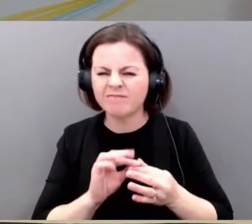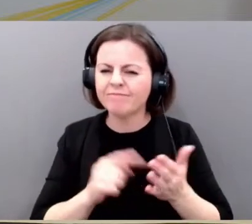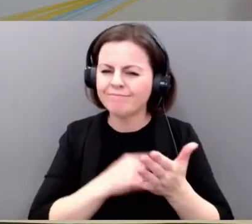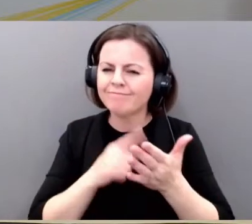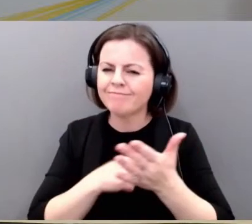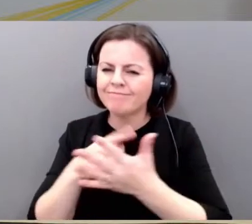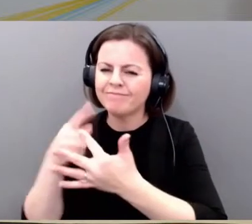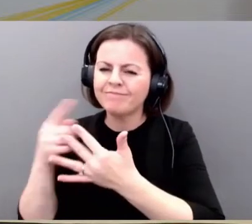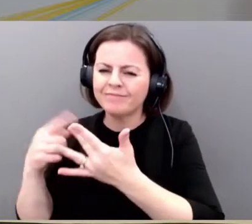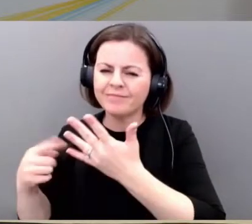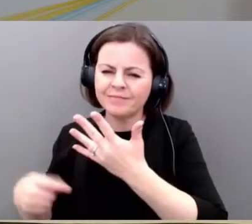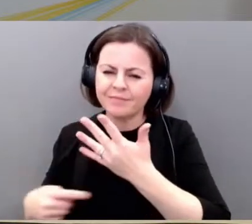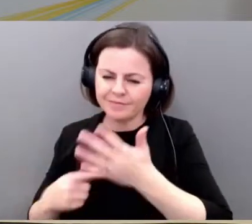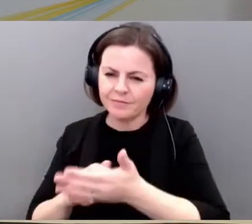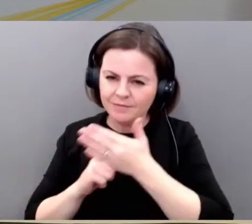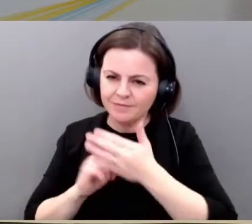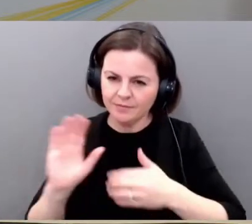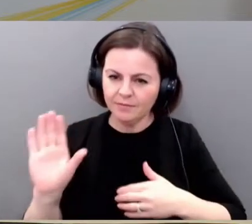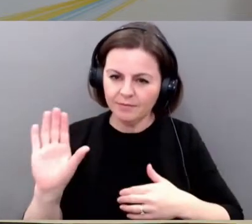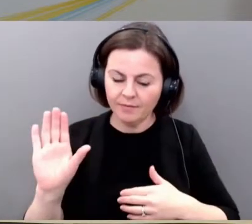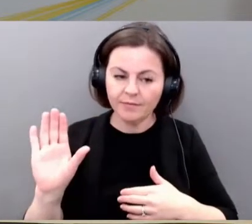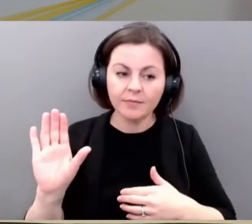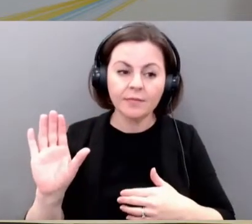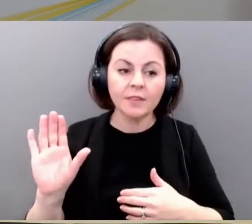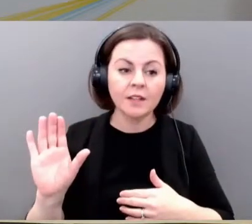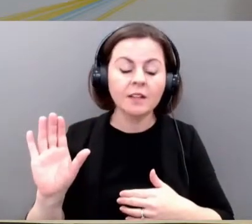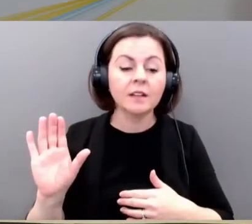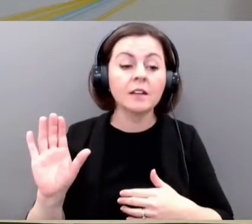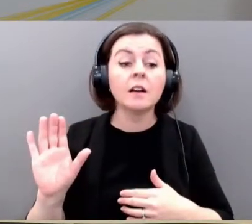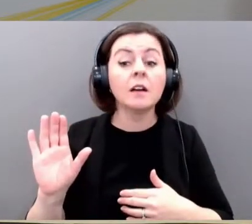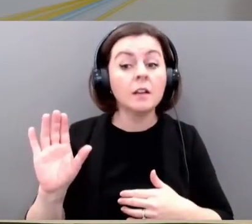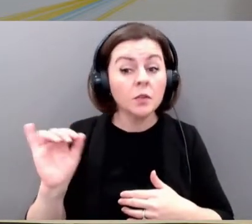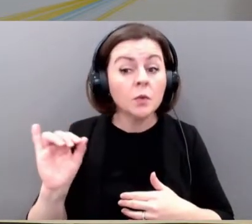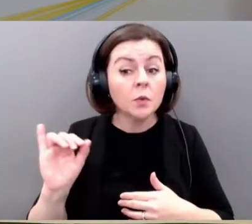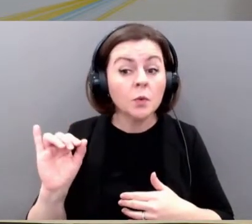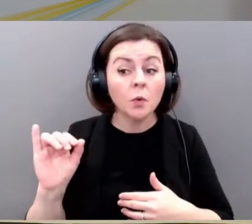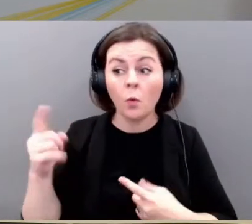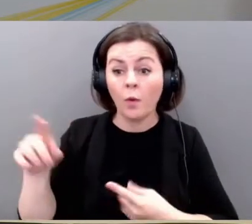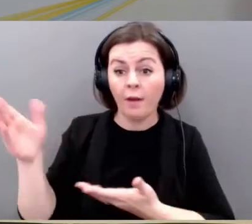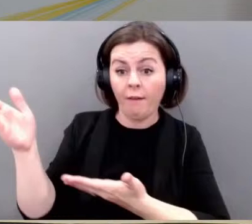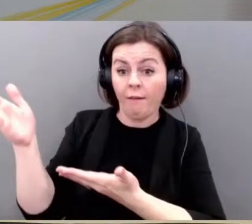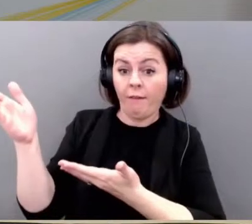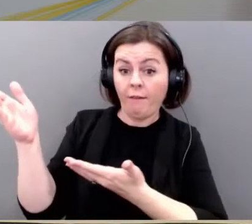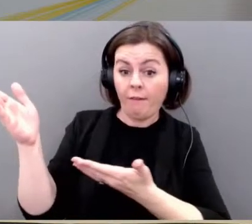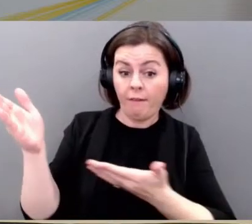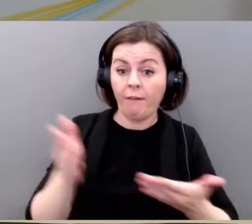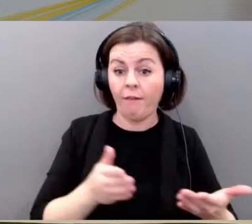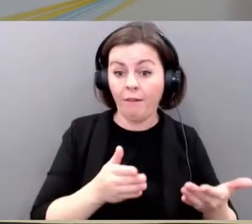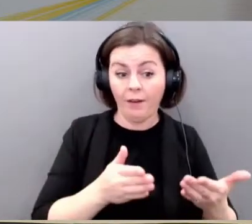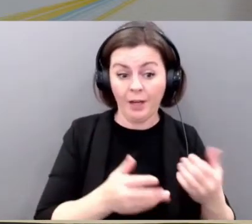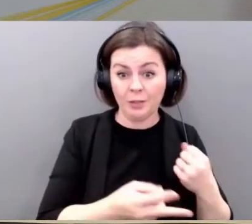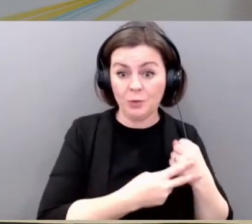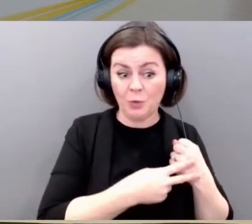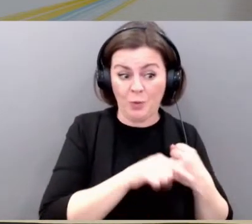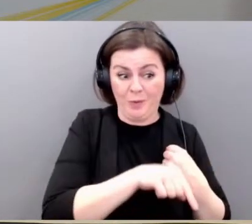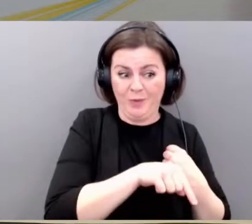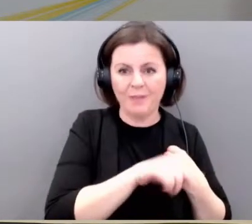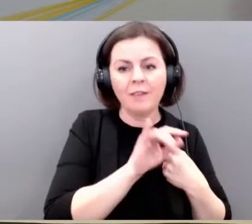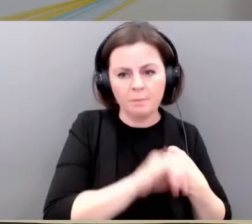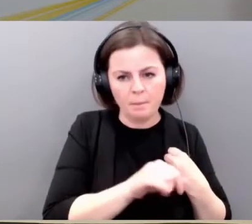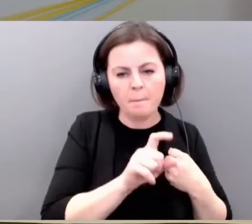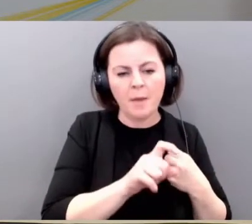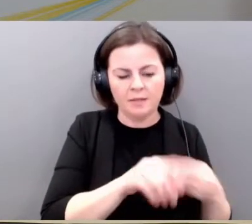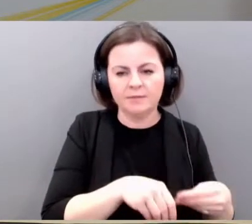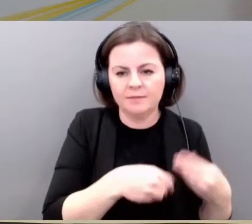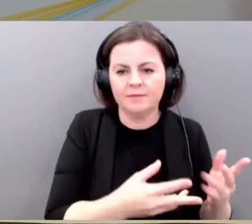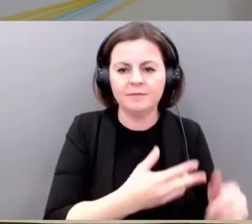and some of the details around where it arrives, and also where it arrives, that's where the initial vaccines have to be